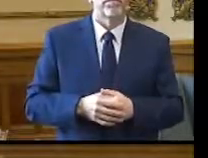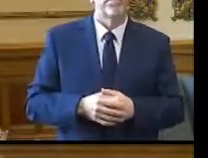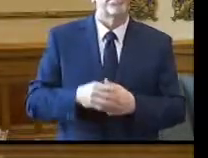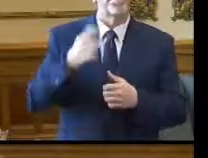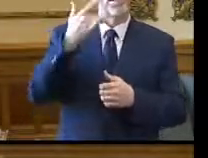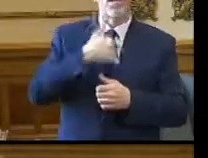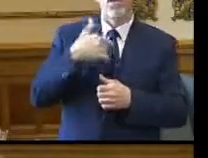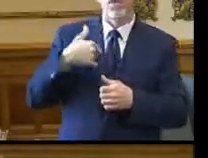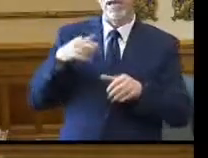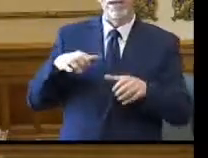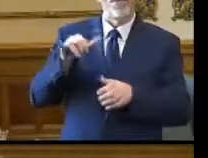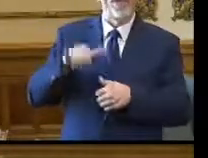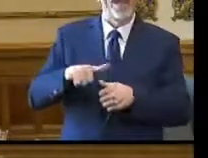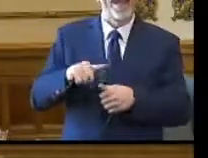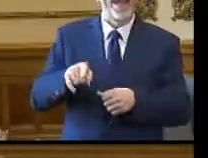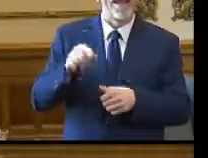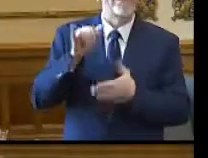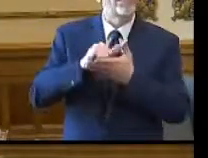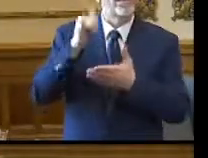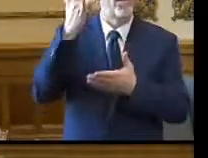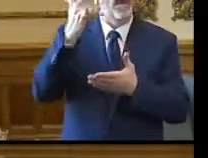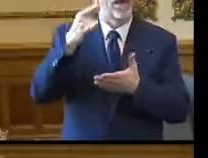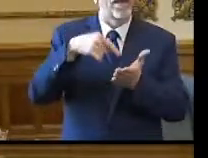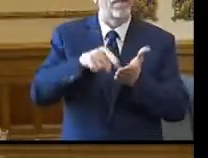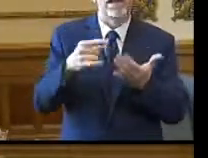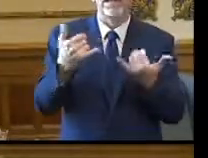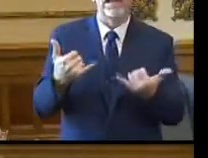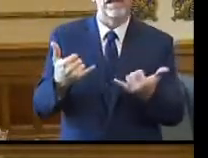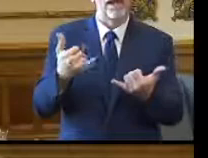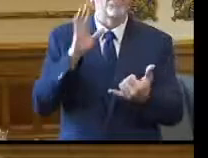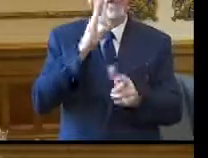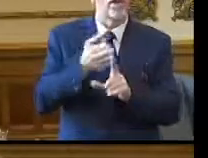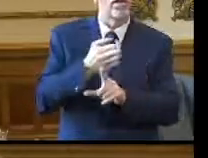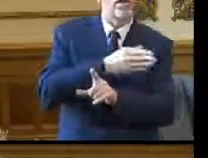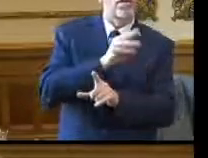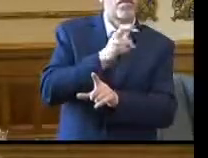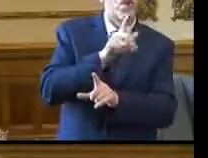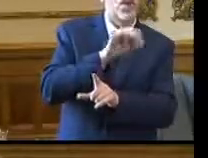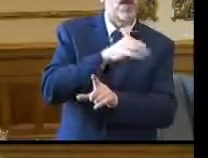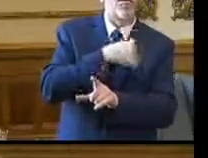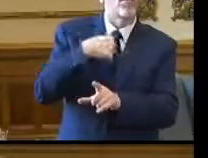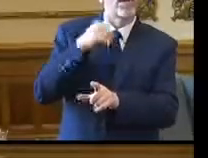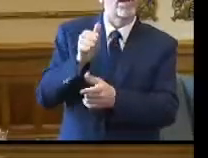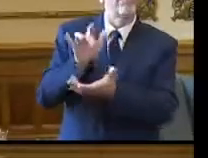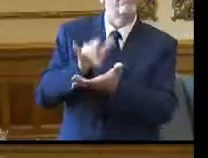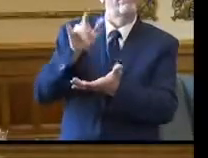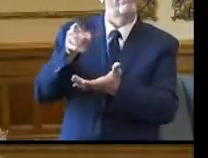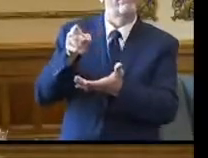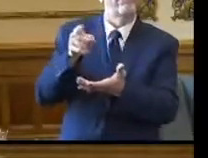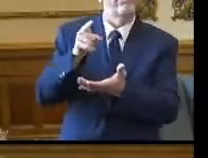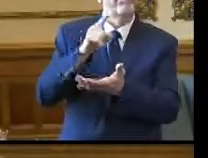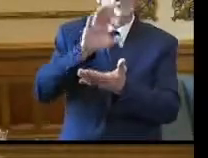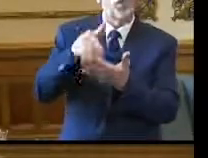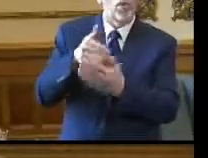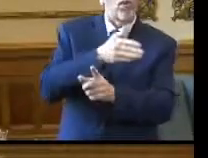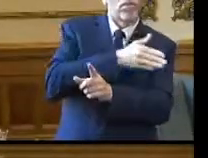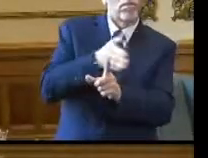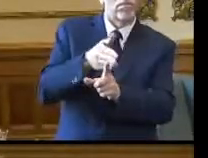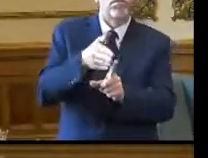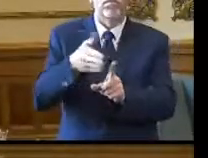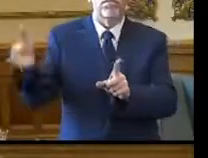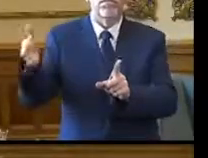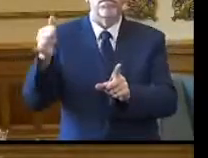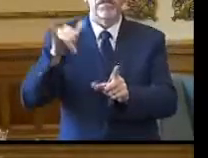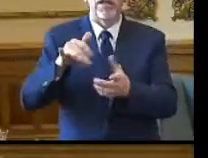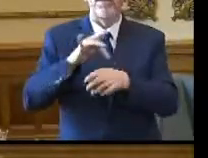because we did that, that's why the payments are now retroactive and we're able to take advantage of the entire length of time that this